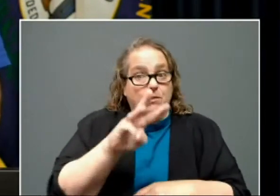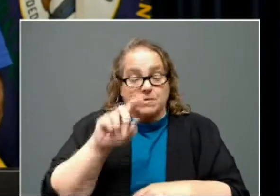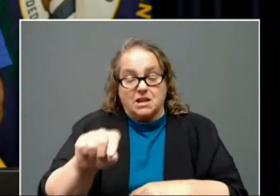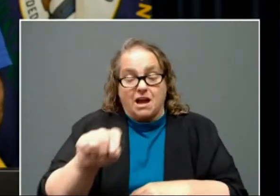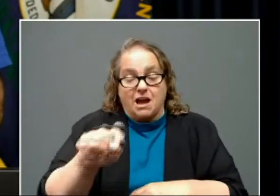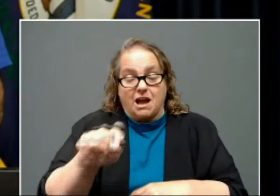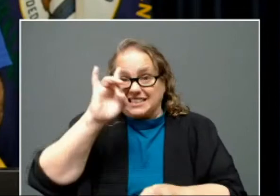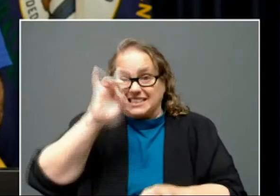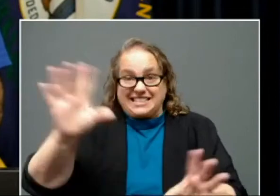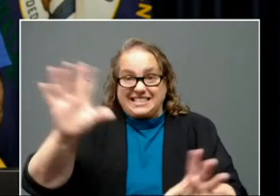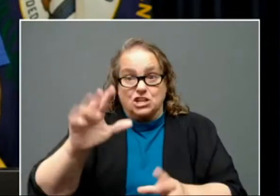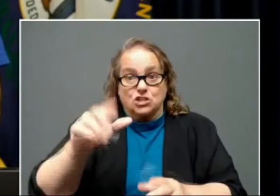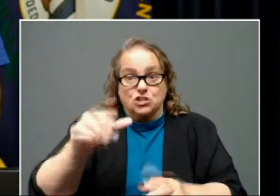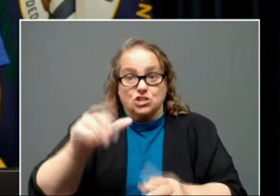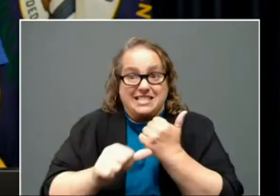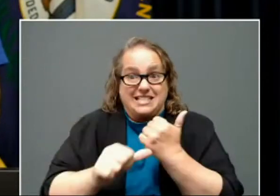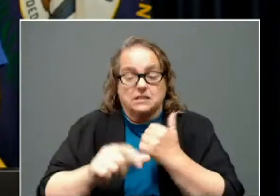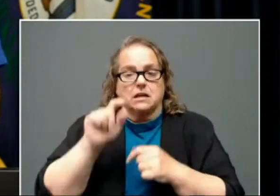www.disasterassistance.gov or by calling